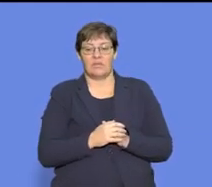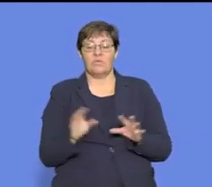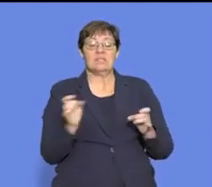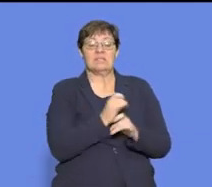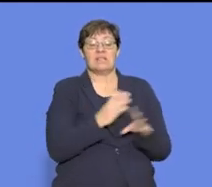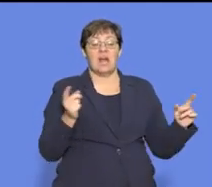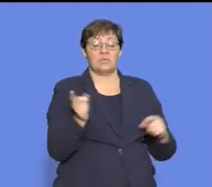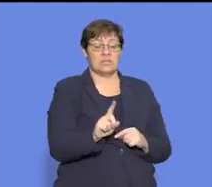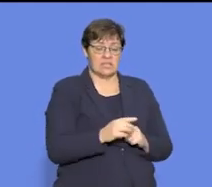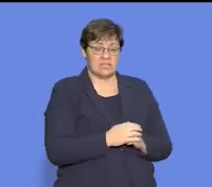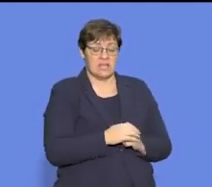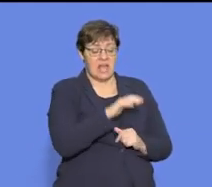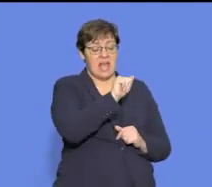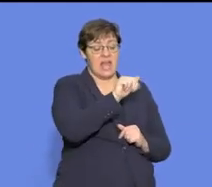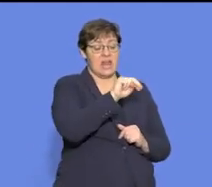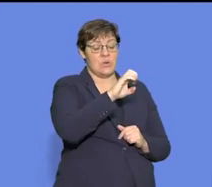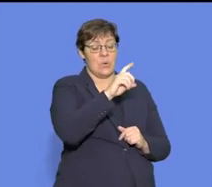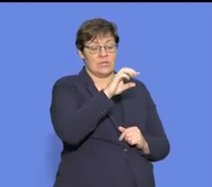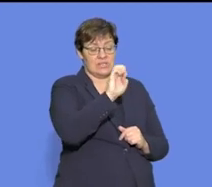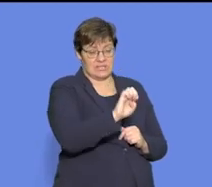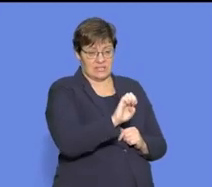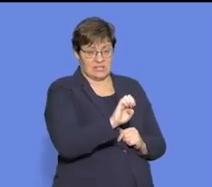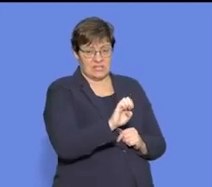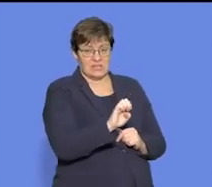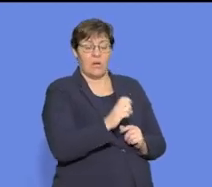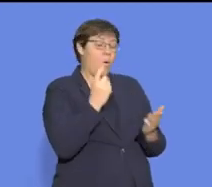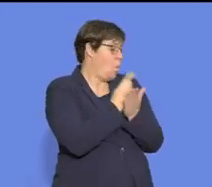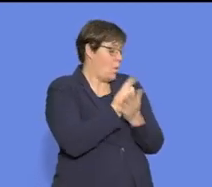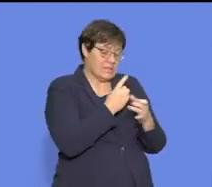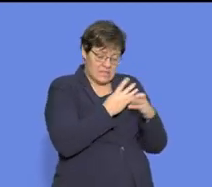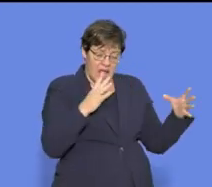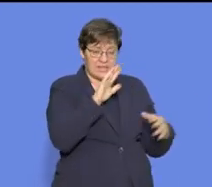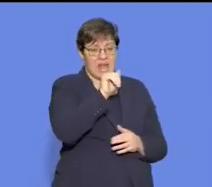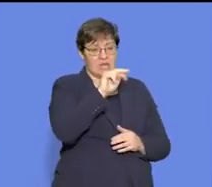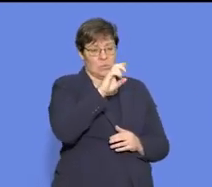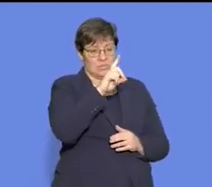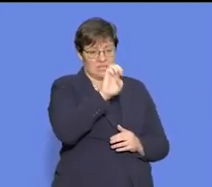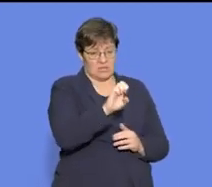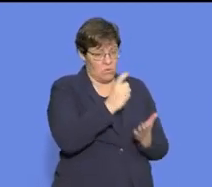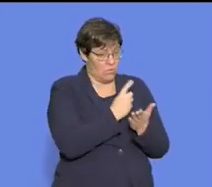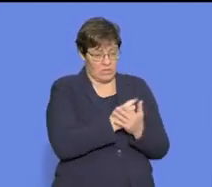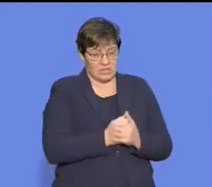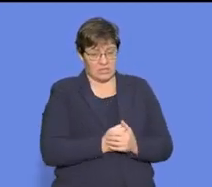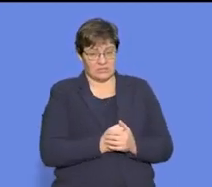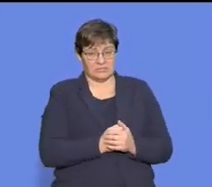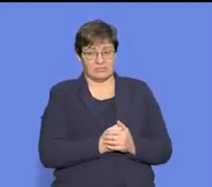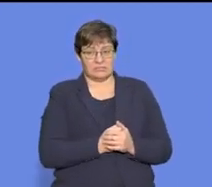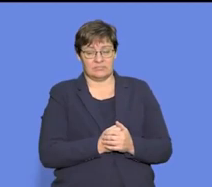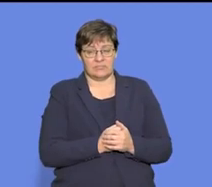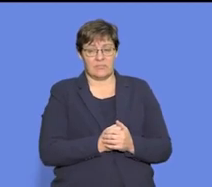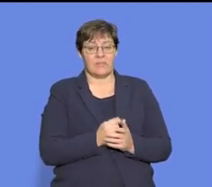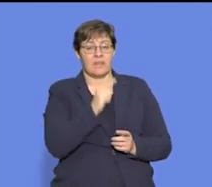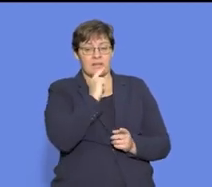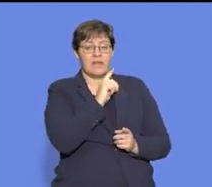this. Here, we're going to start with the anode. And you'll see we always start with the anode. We're going to